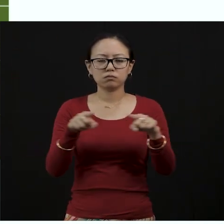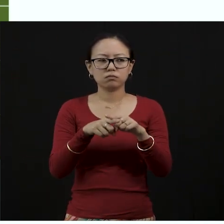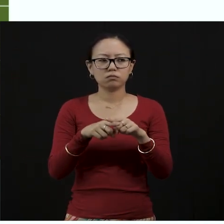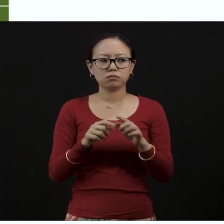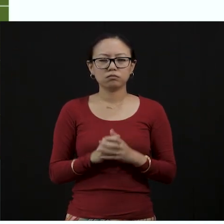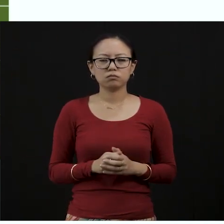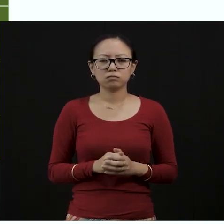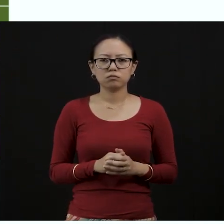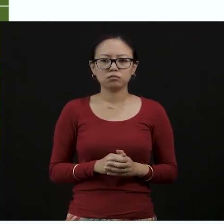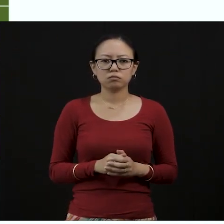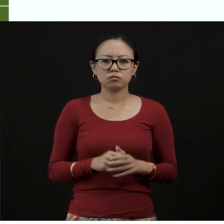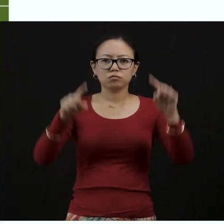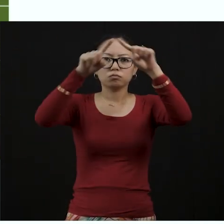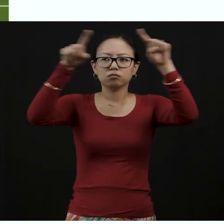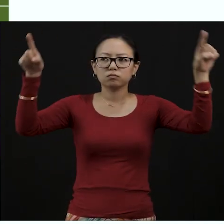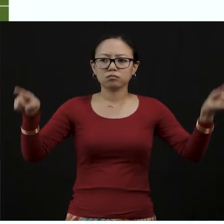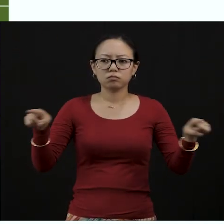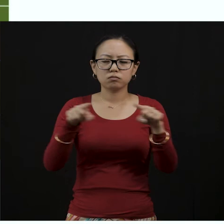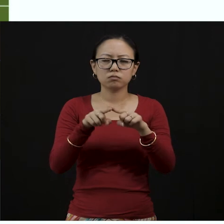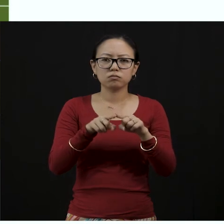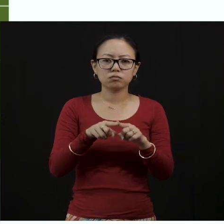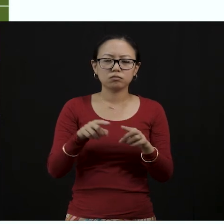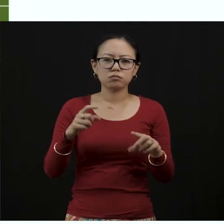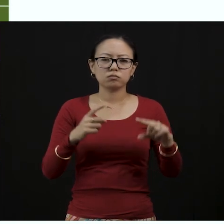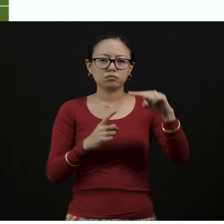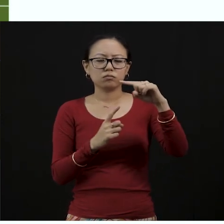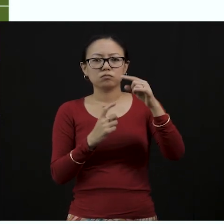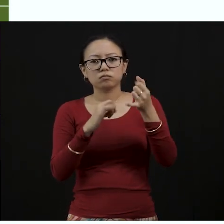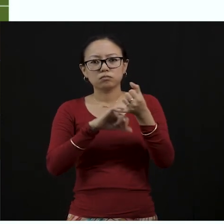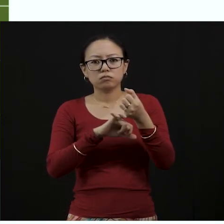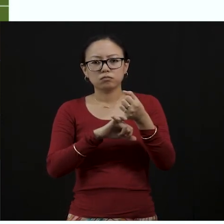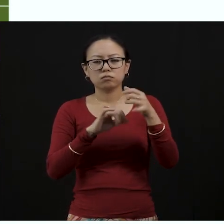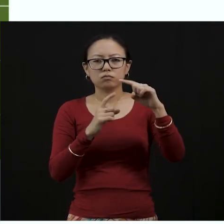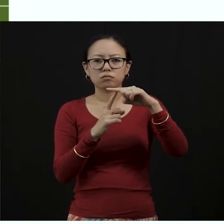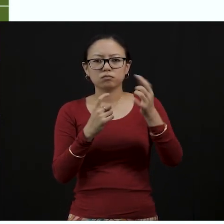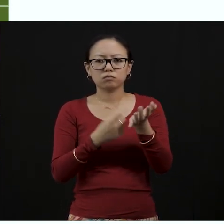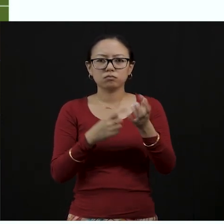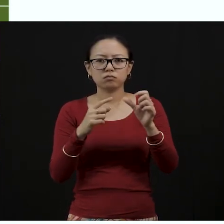how many straight lines do you see in a rectangle? Is it 4?